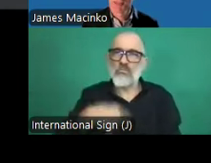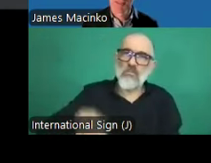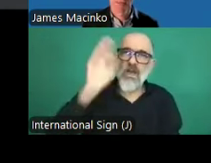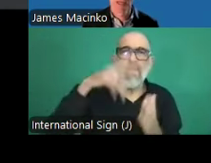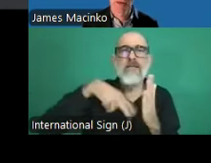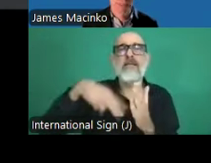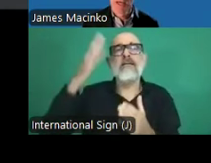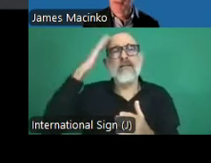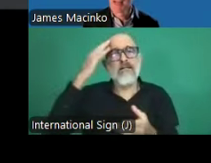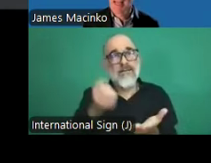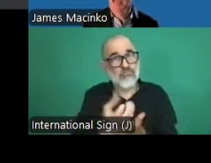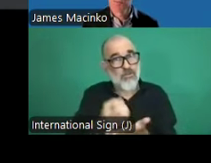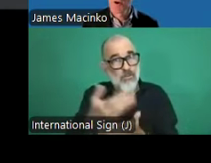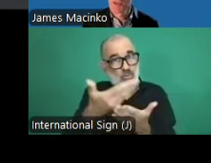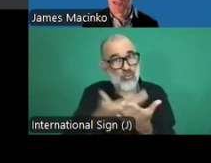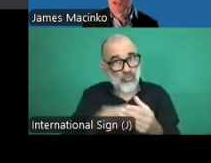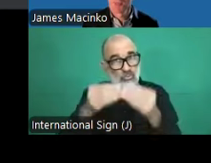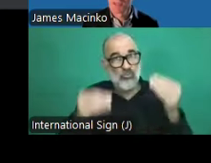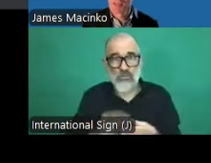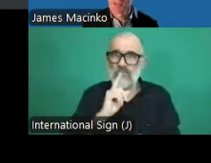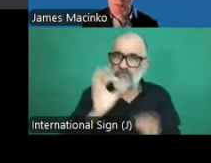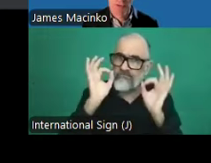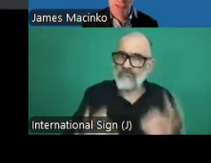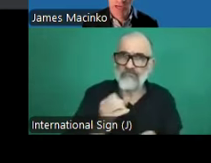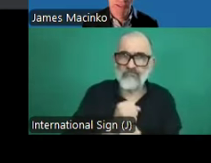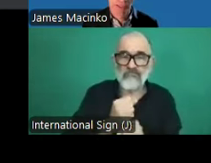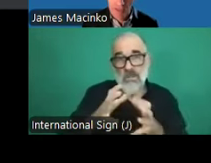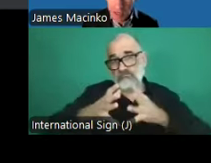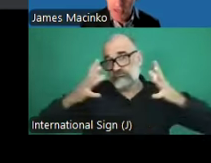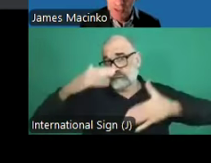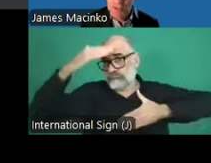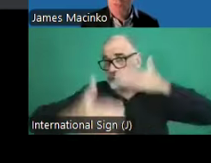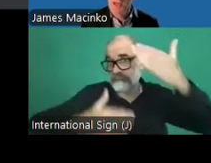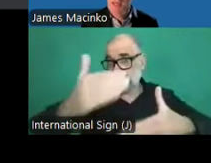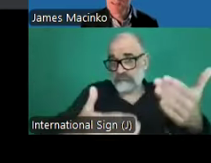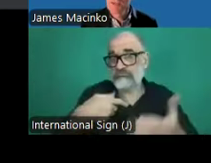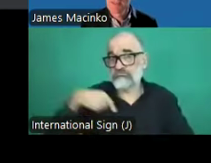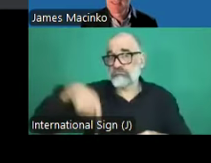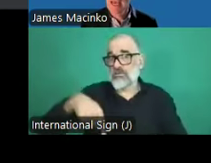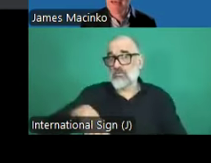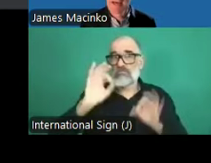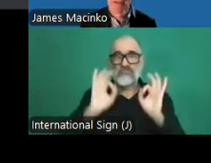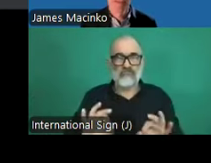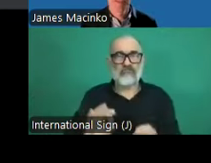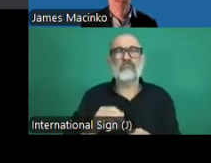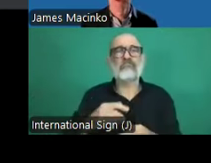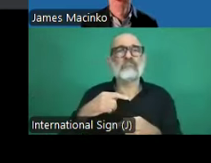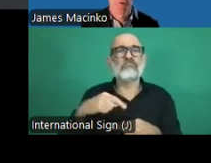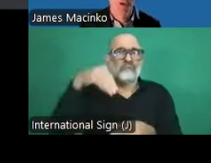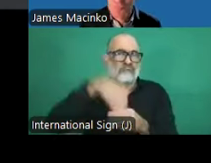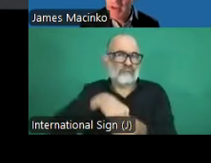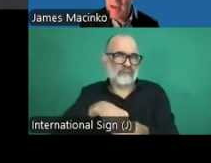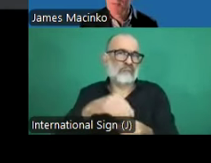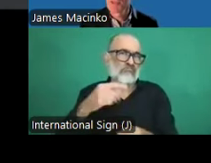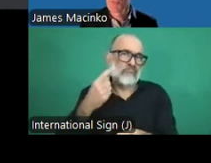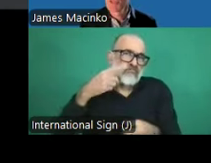places. And sometimes the last part of the journey really is the most challenging. What I'd like to do today, and this is, of